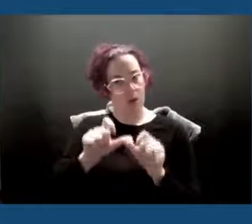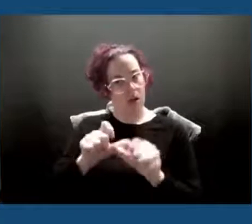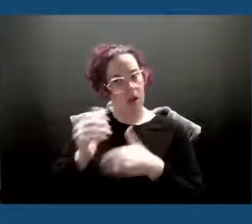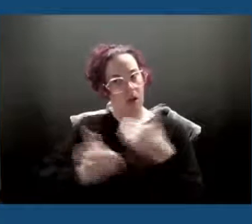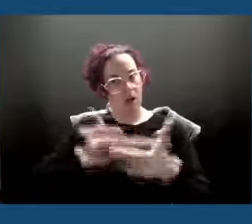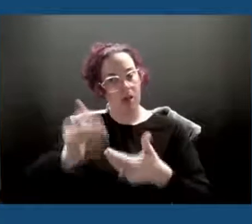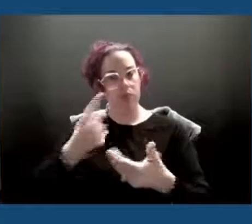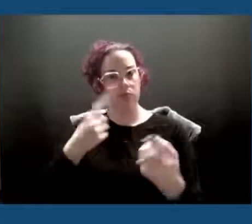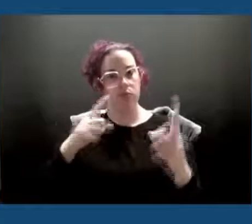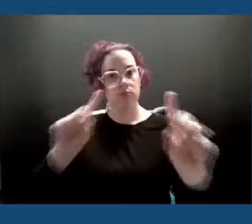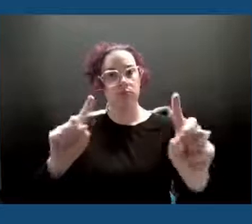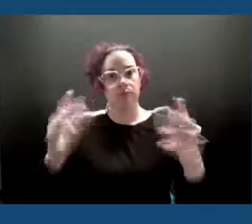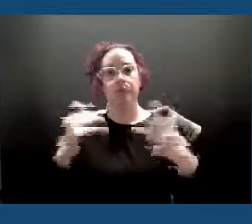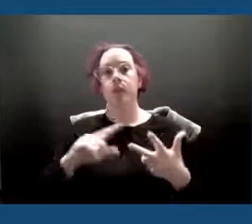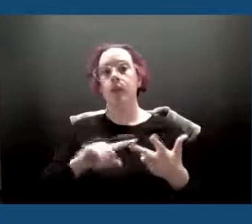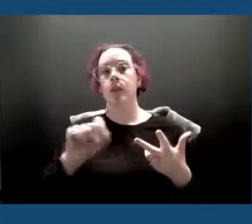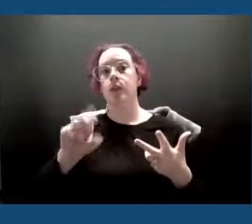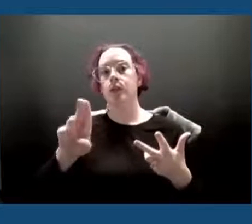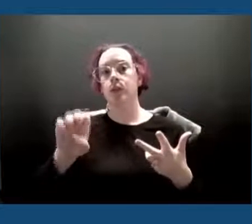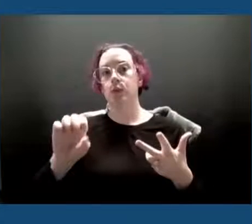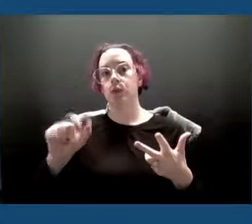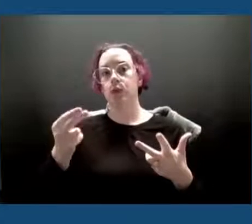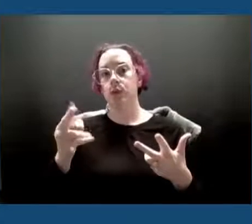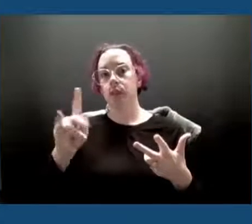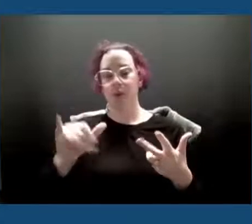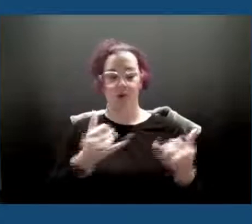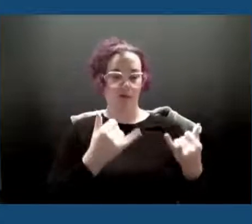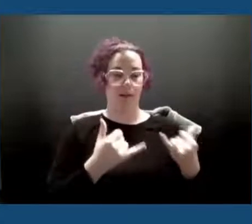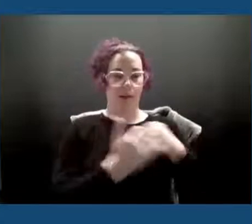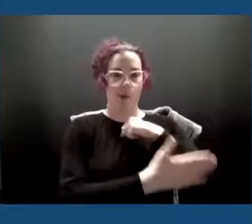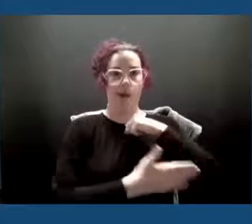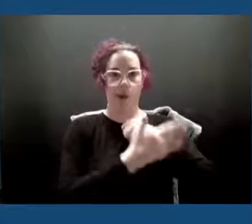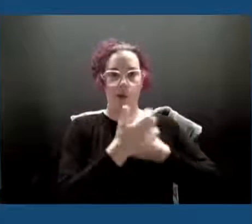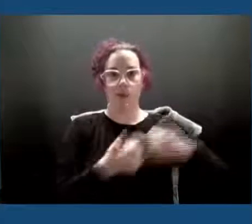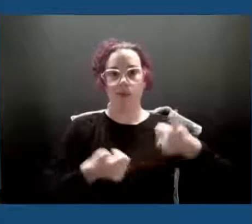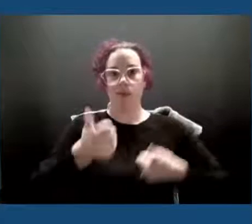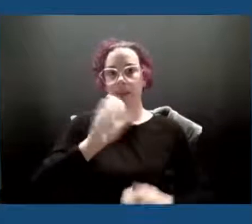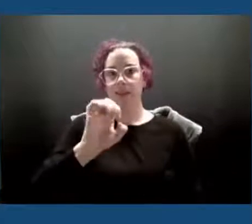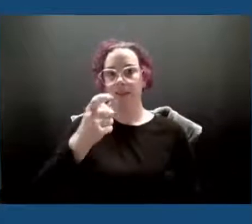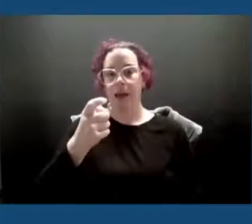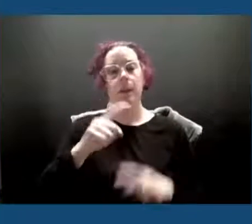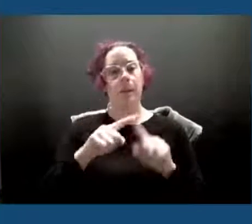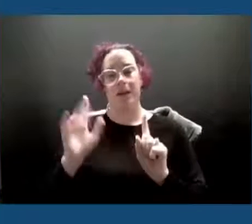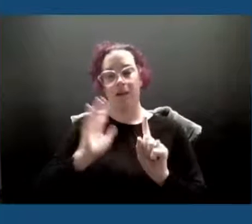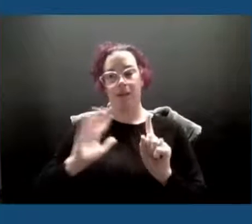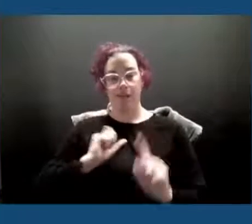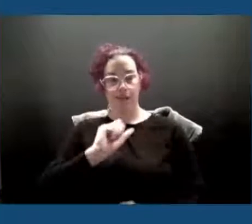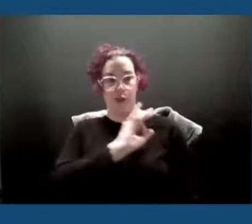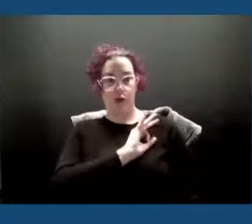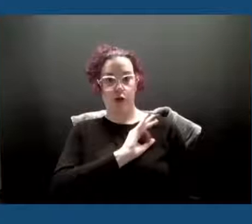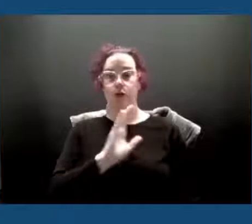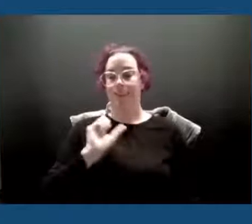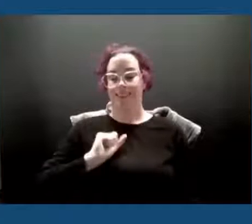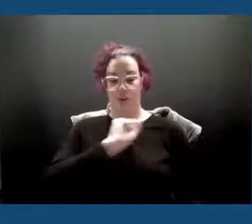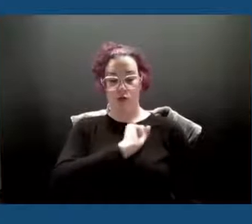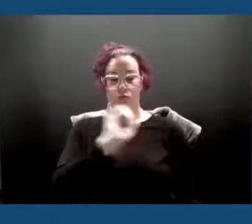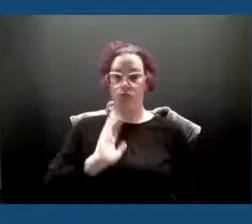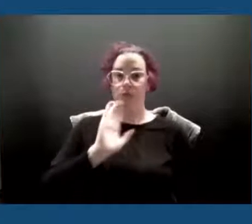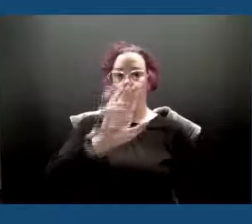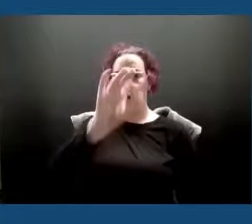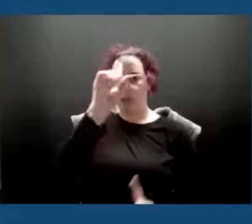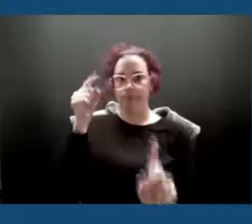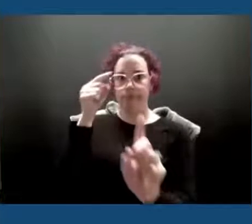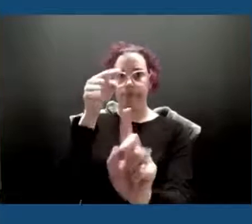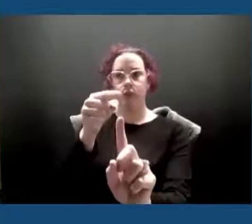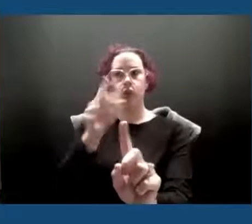who's our county executive, but when she was a senator, this was her initiative. And I want to make sure we hear from her today and thank her for her work. And I